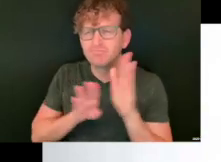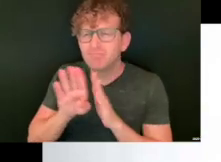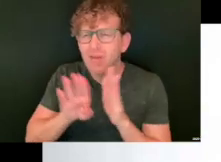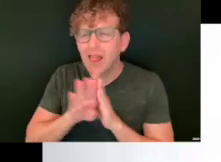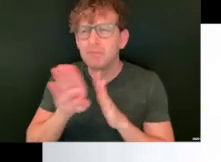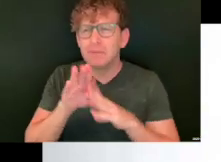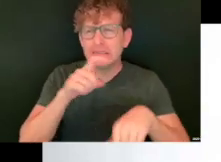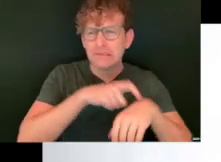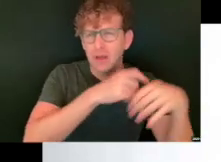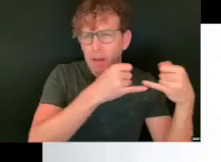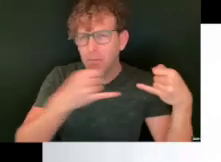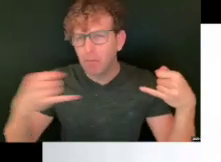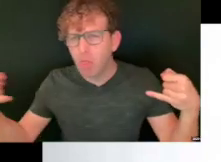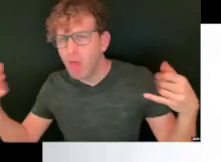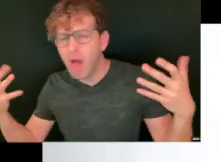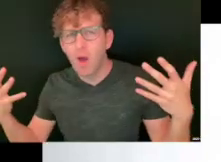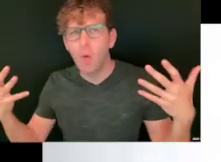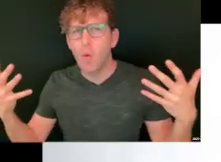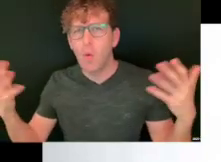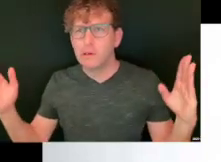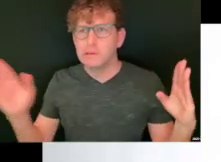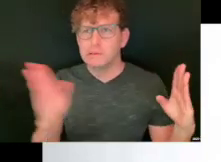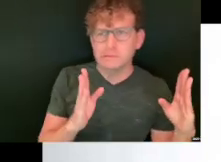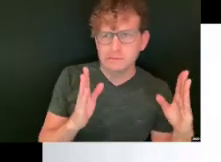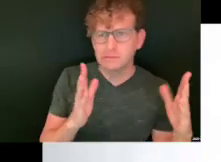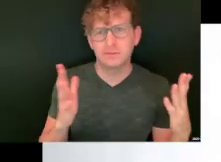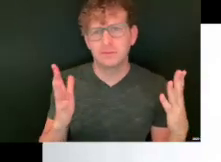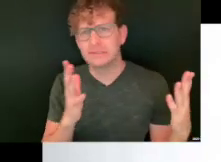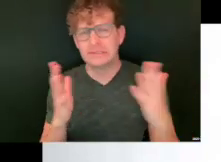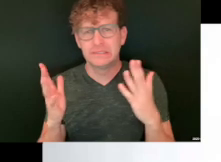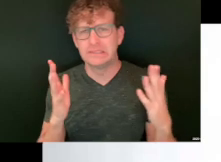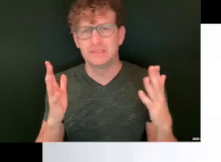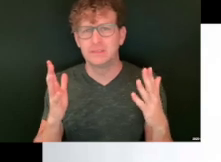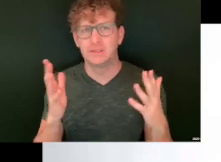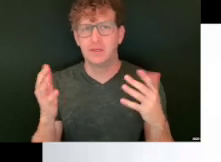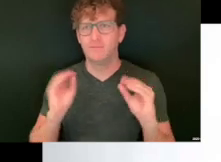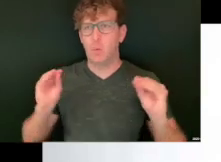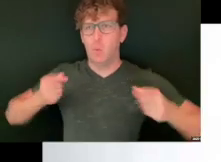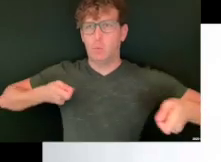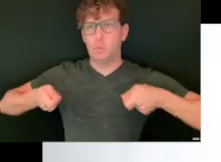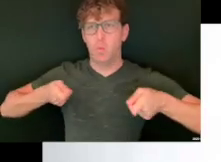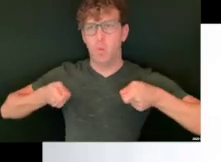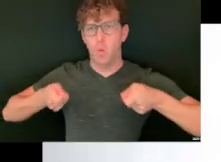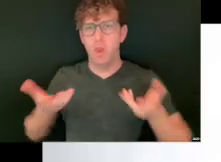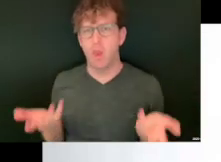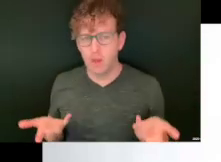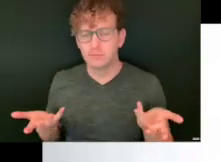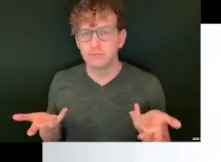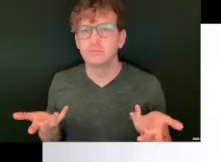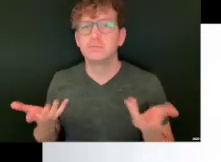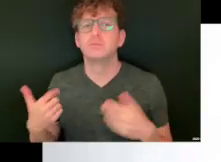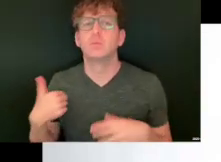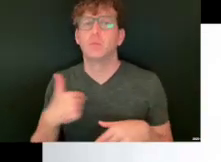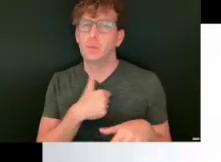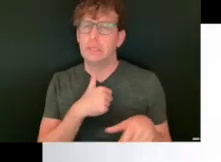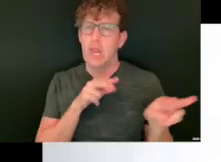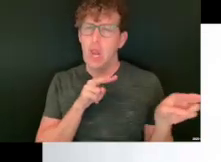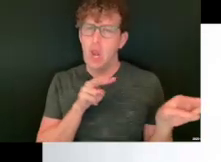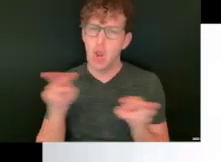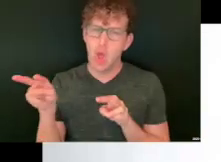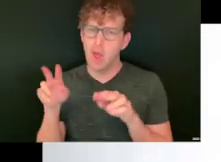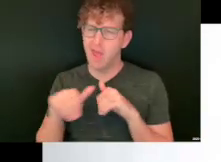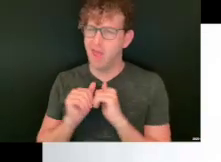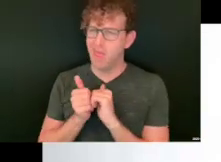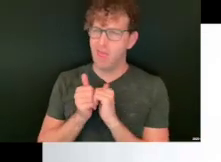And so, yeah, like I said earlier, we'll take that information and consider how to move forward. And